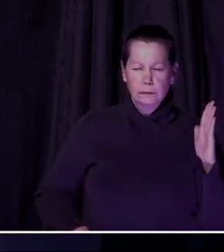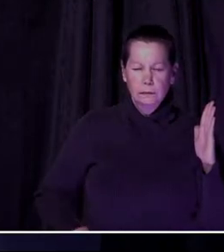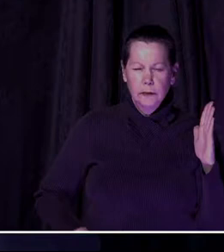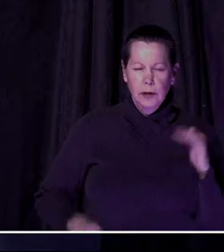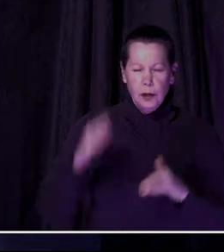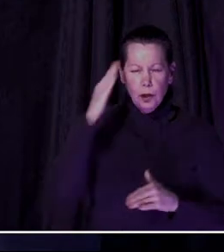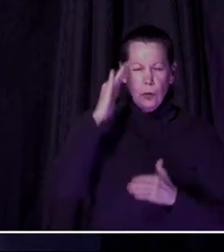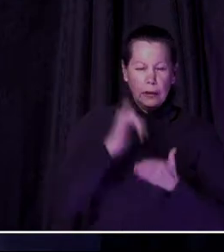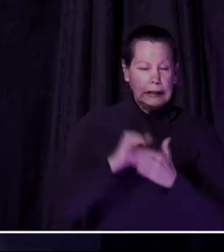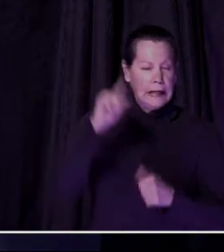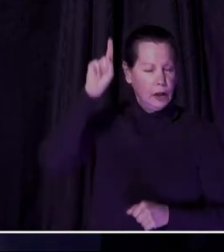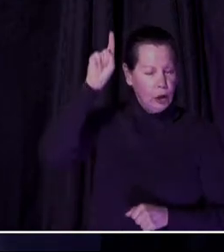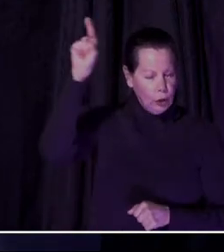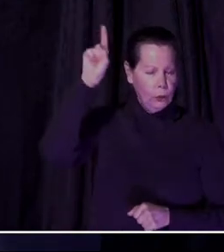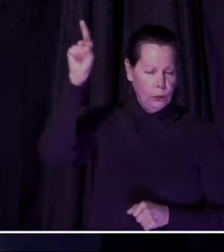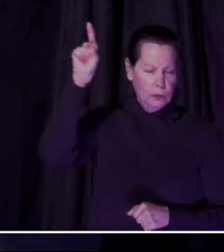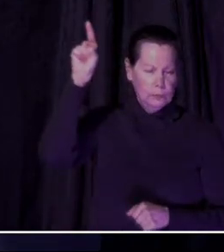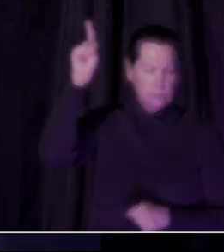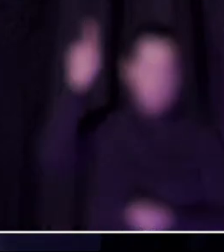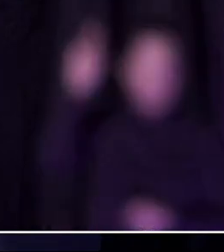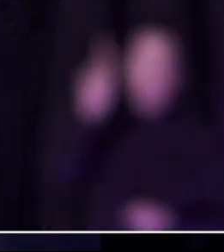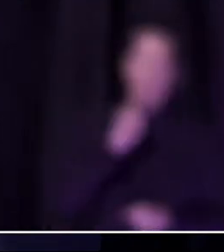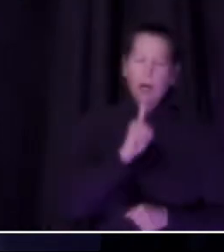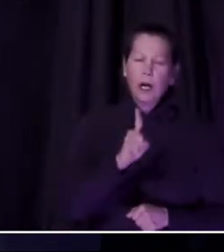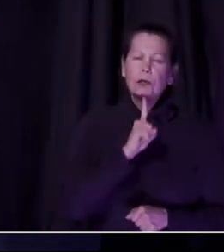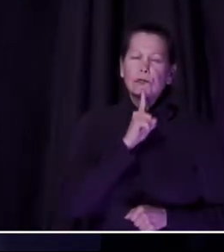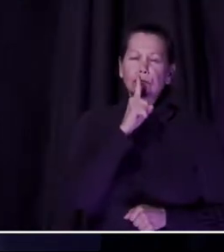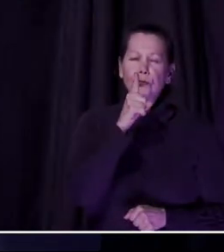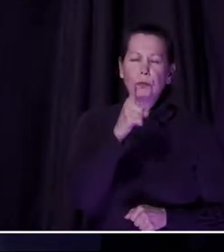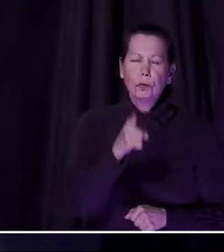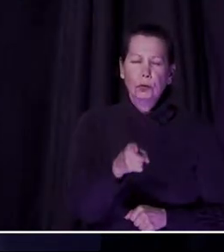Knowing that you are true.